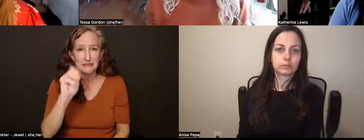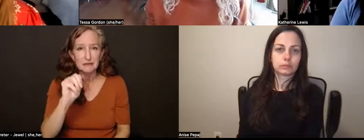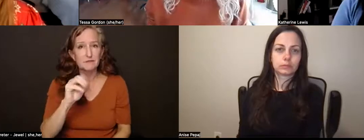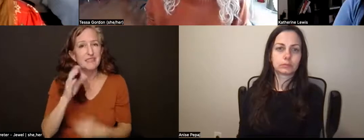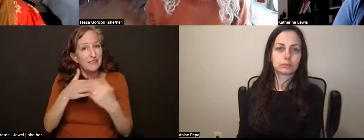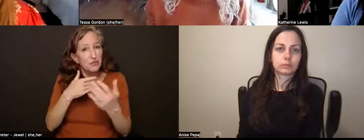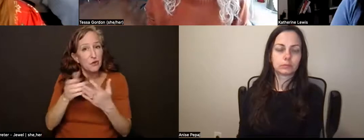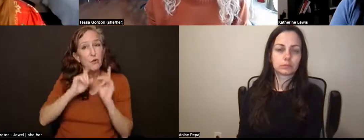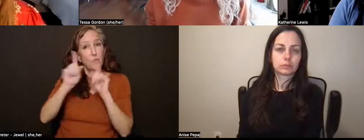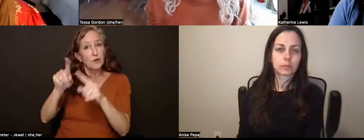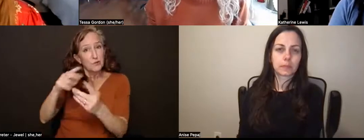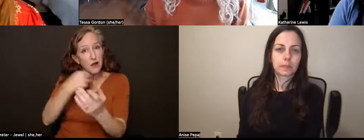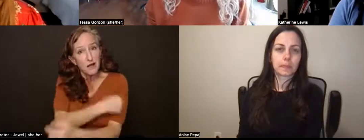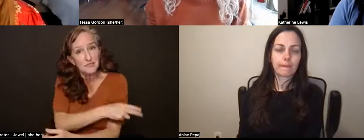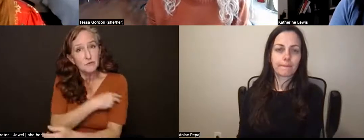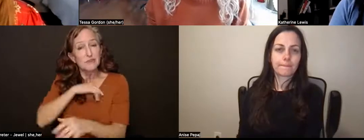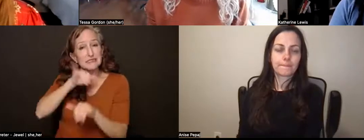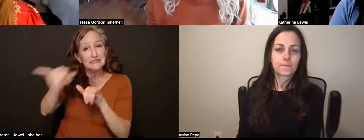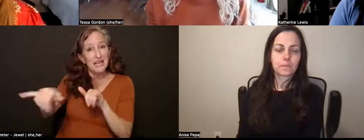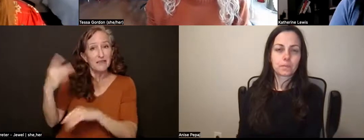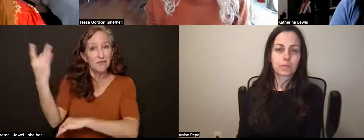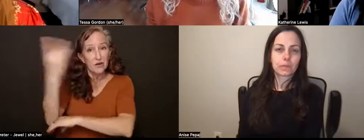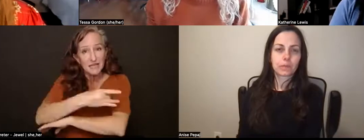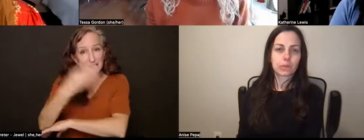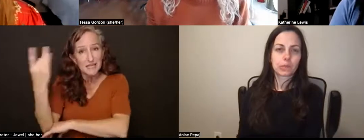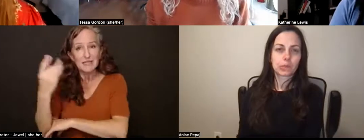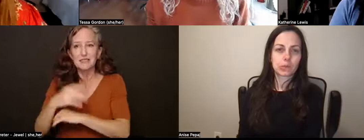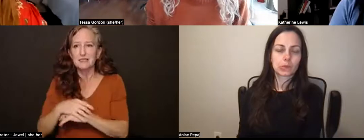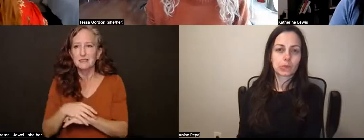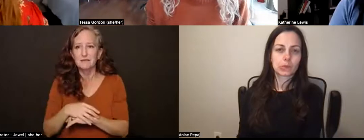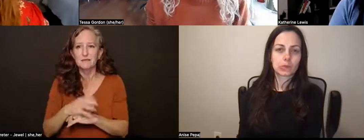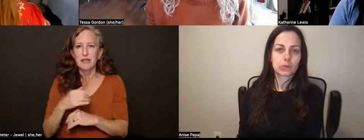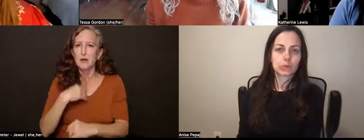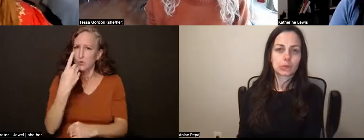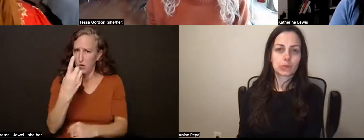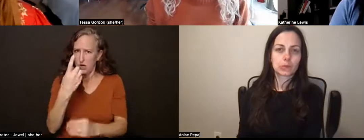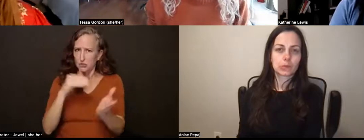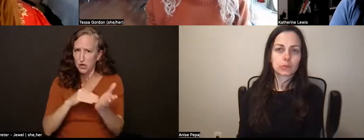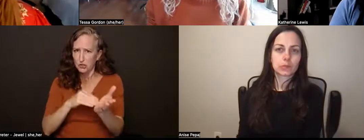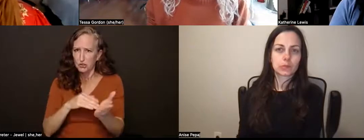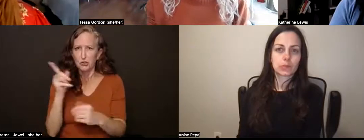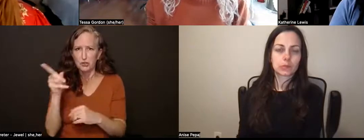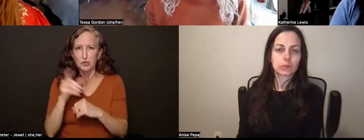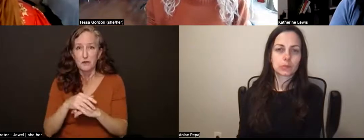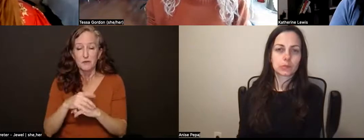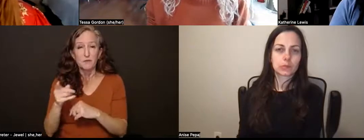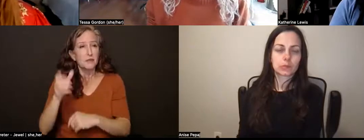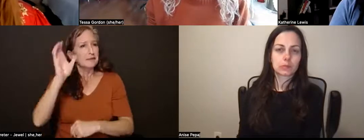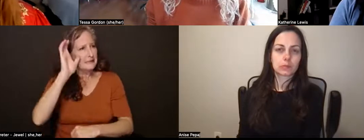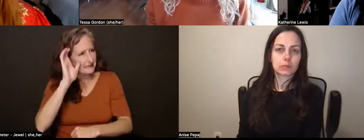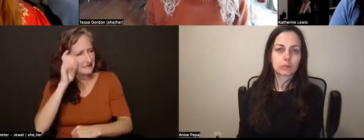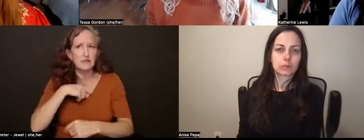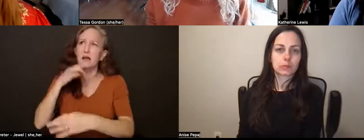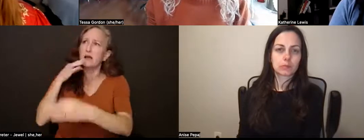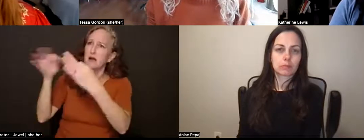and I stayed in the hospital for 8 days, I had a doctor, instead of listening to me when I told him